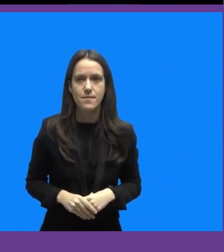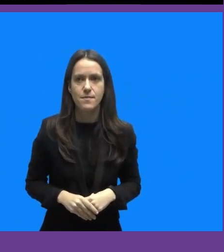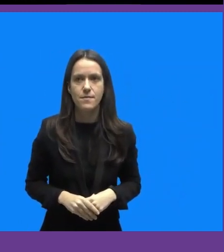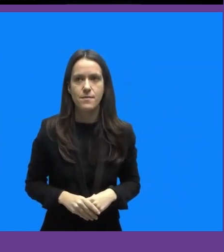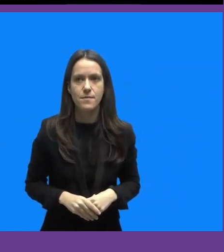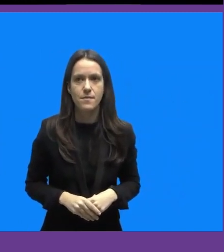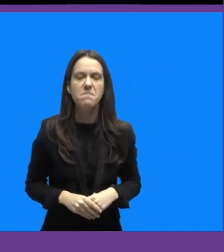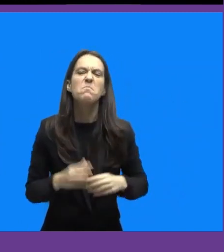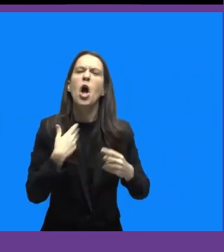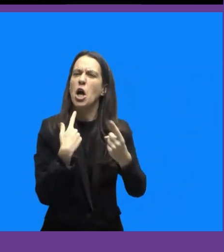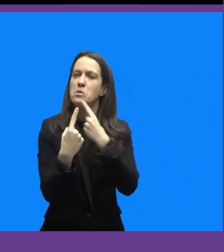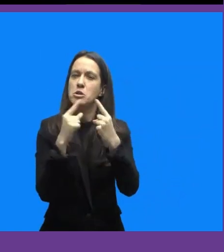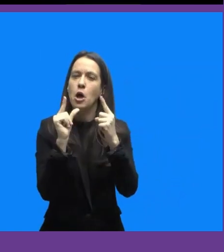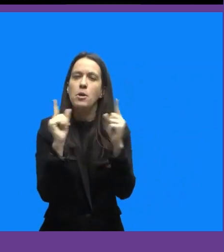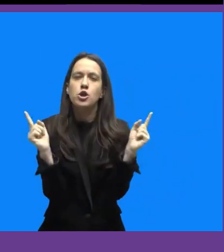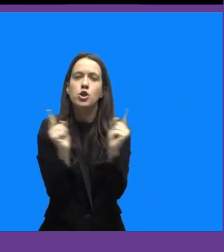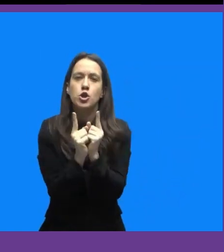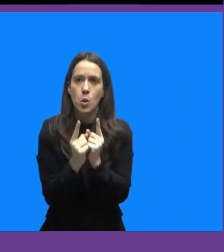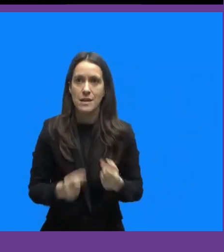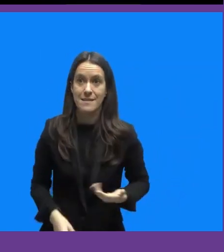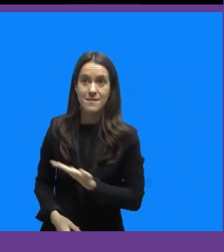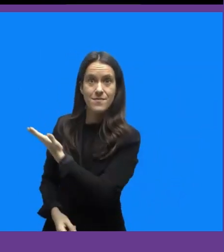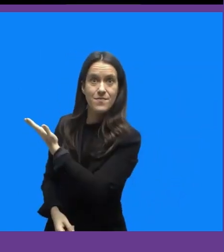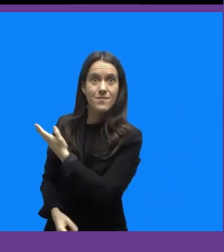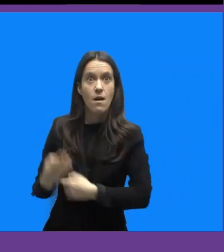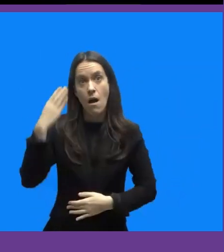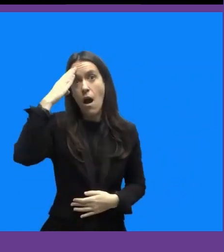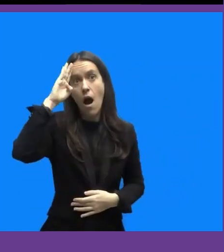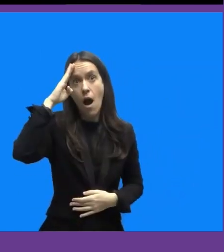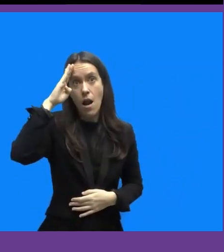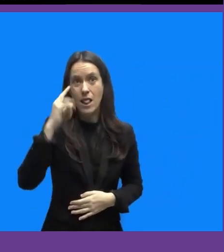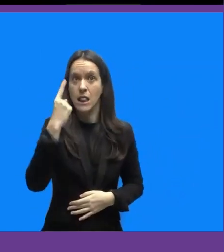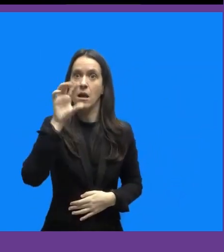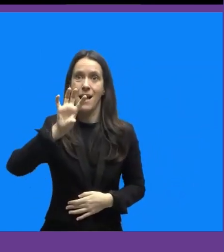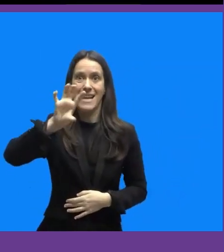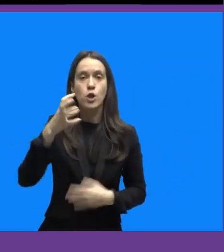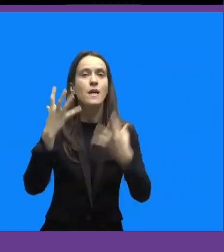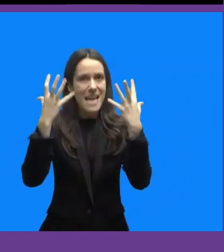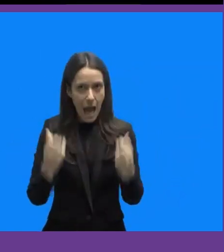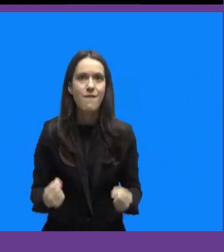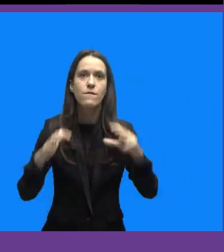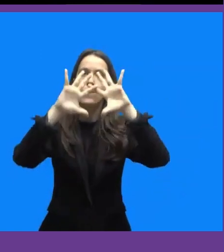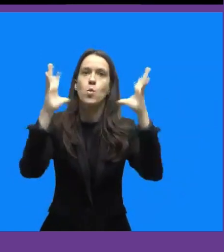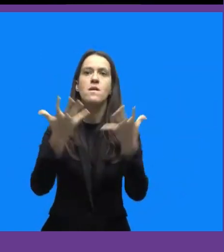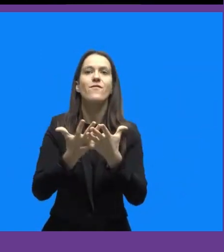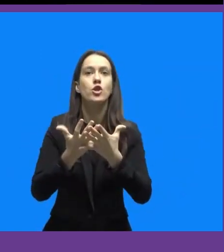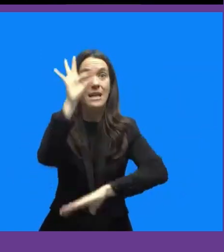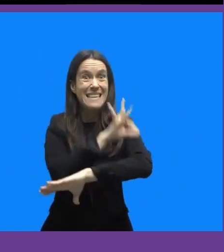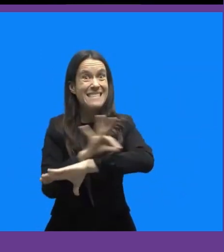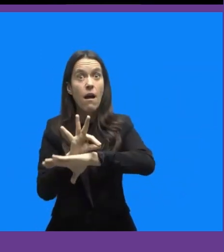we're talking about, we're one of the few countries that have actually put universal design into national